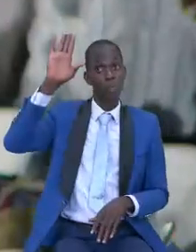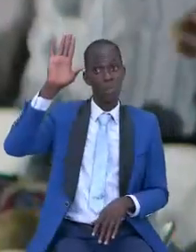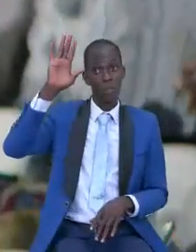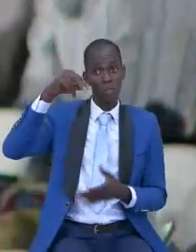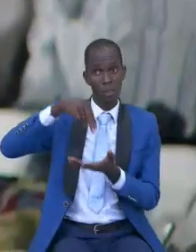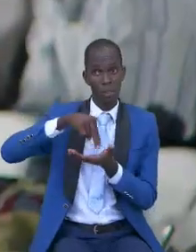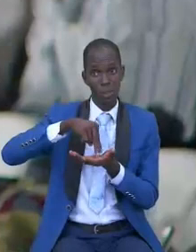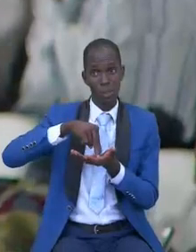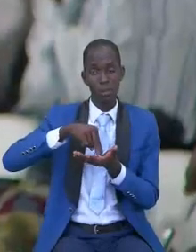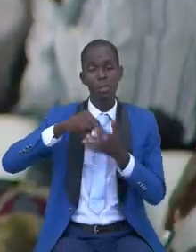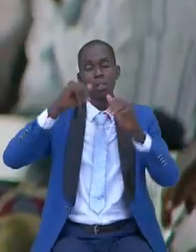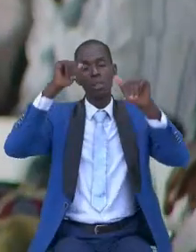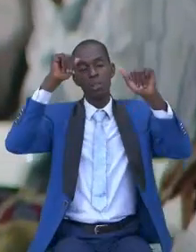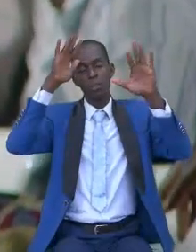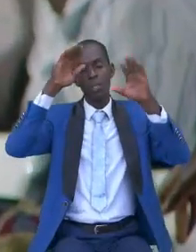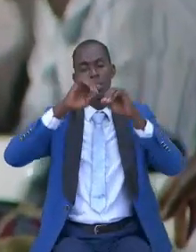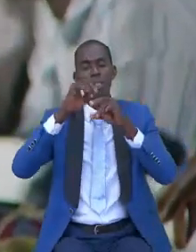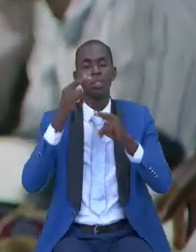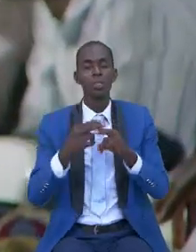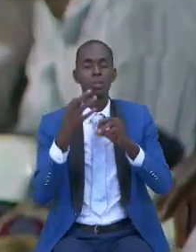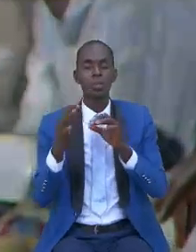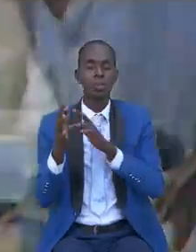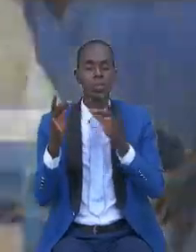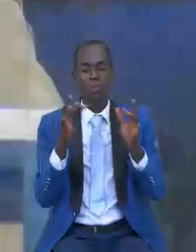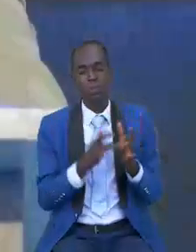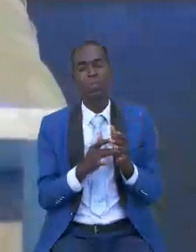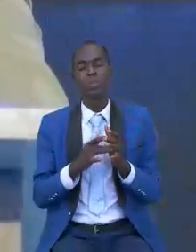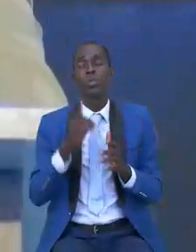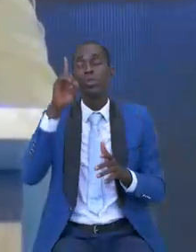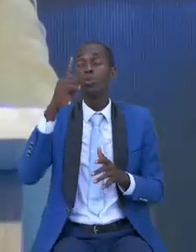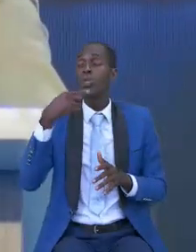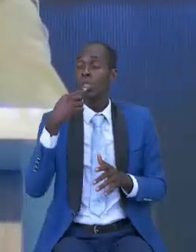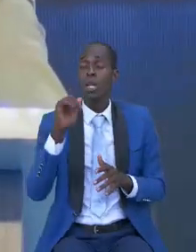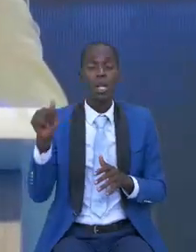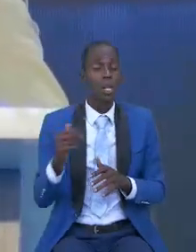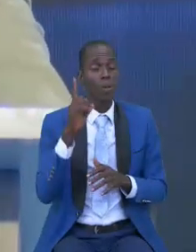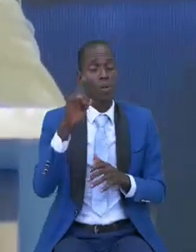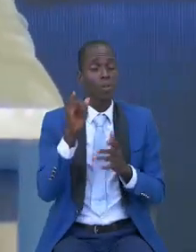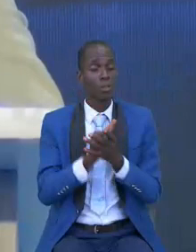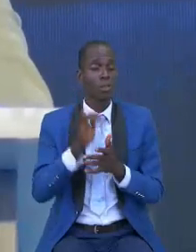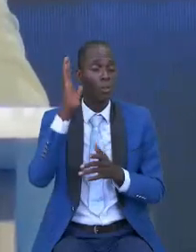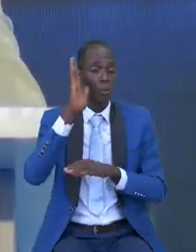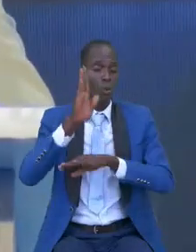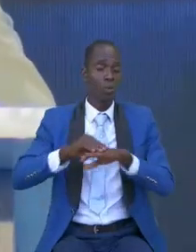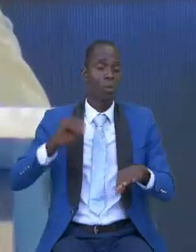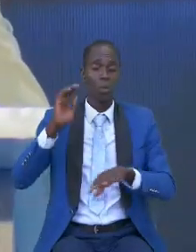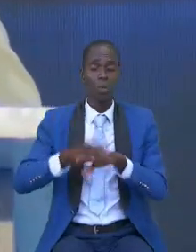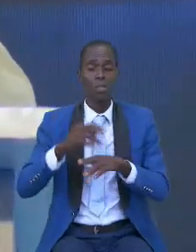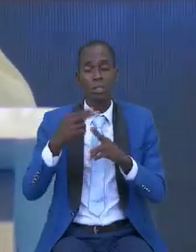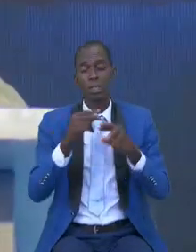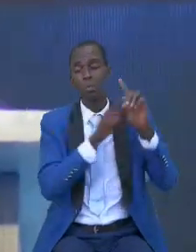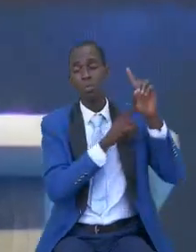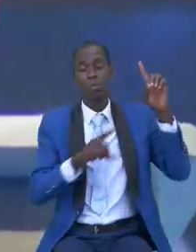standing up. Father, in the name of Jesus, you said whosoever shall call on the name of